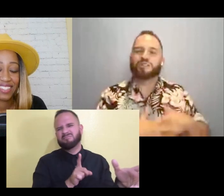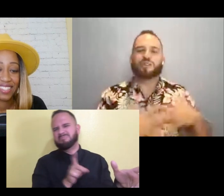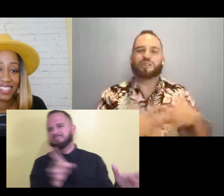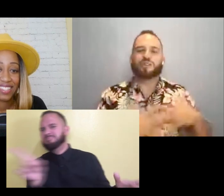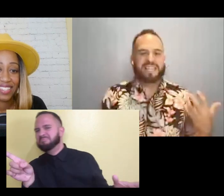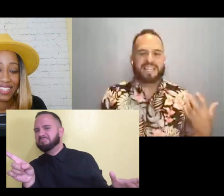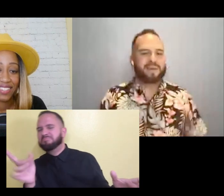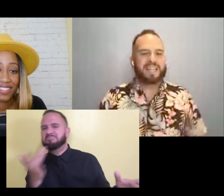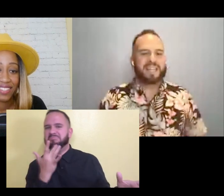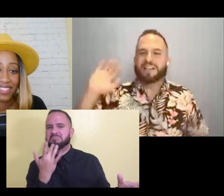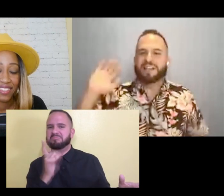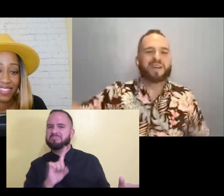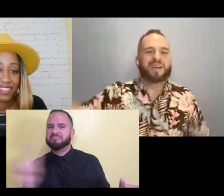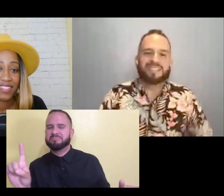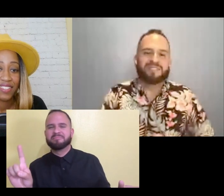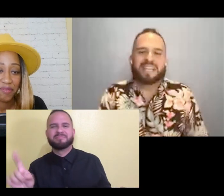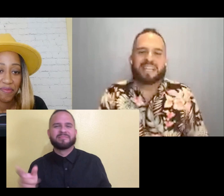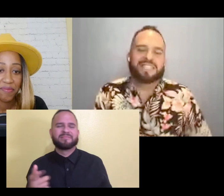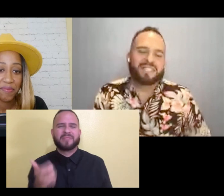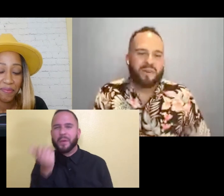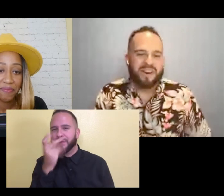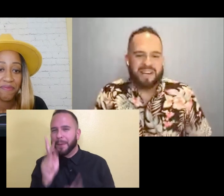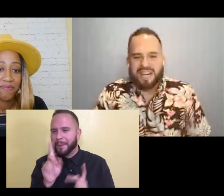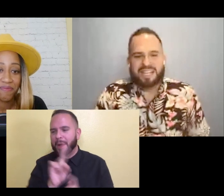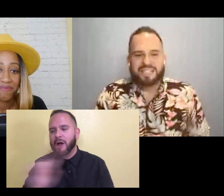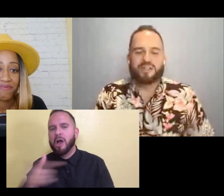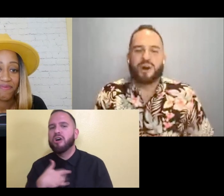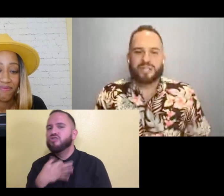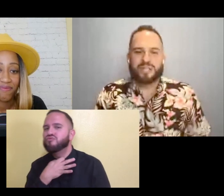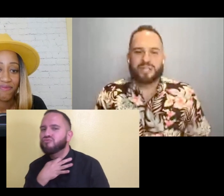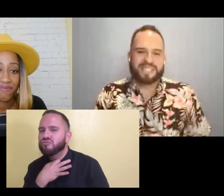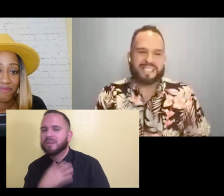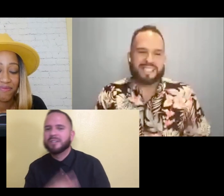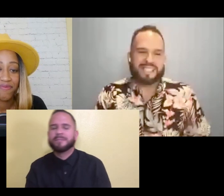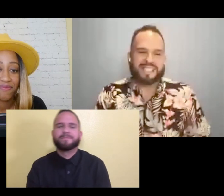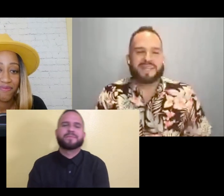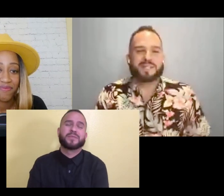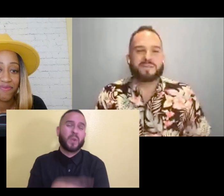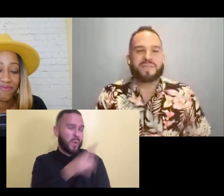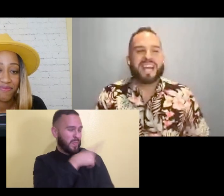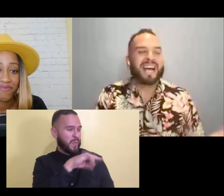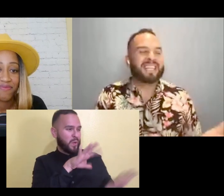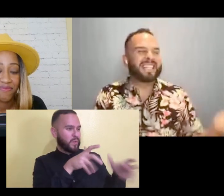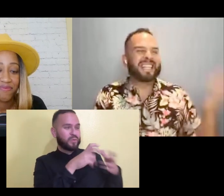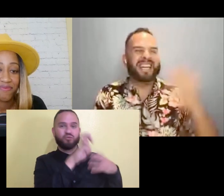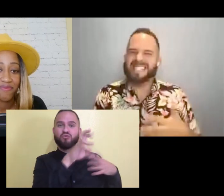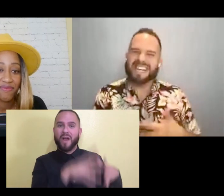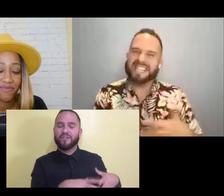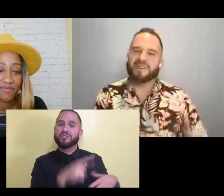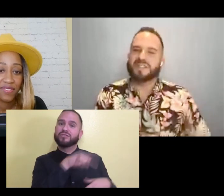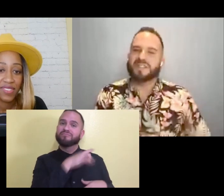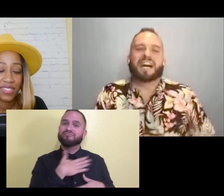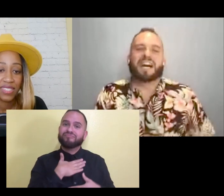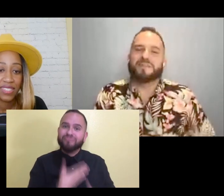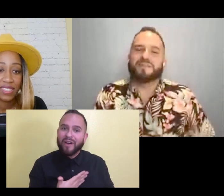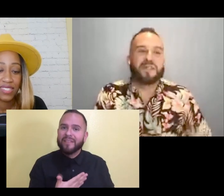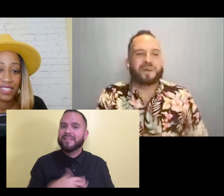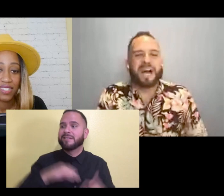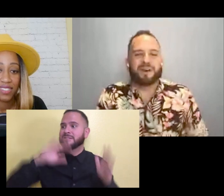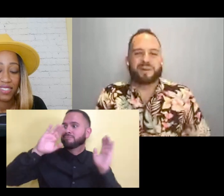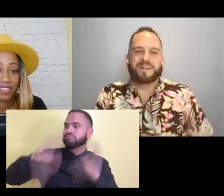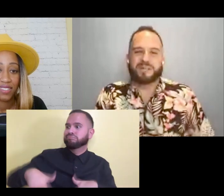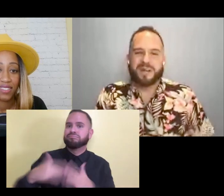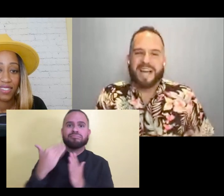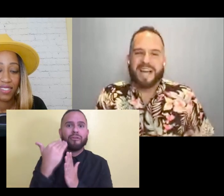just so willing to be like, you know what, forget the itinerary, like, let's just go with Joe and see what happens. And then the next day, they weren't turned off by the